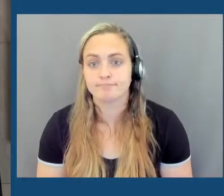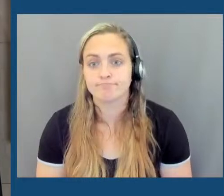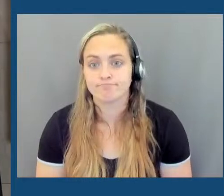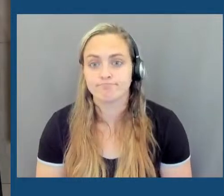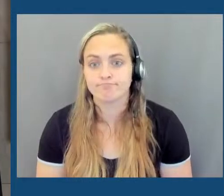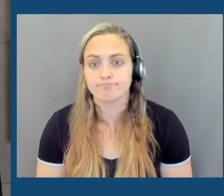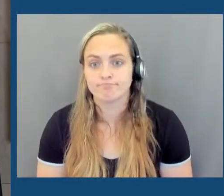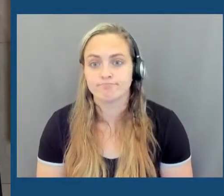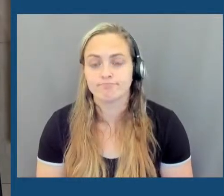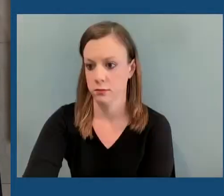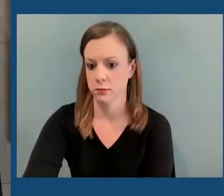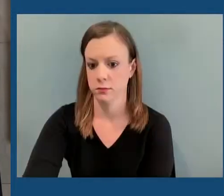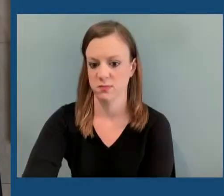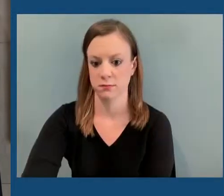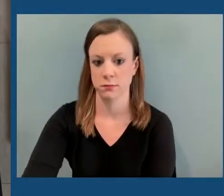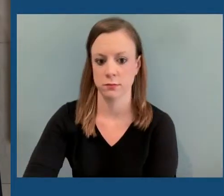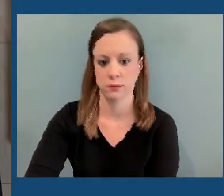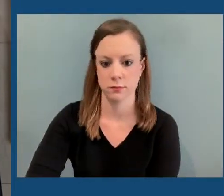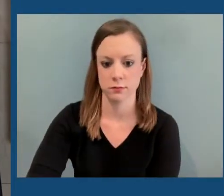Thank you, Superintendent.